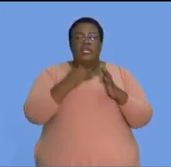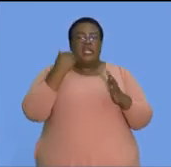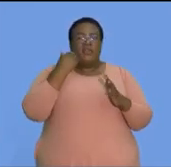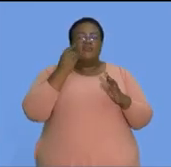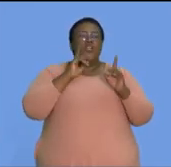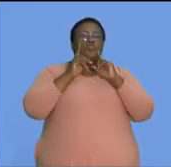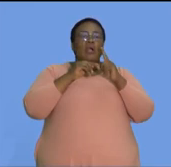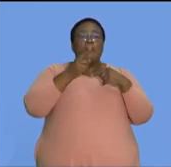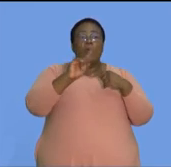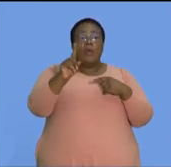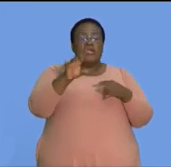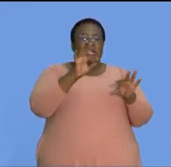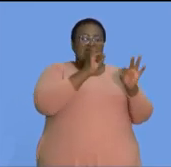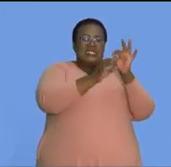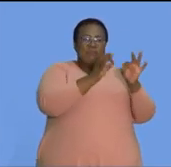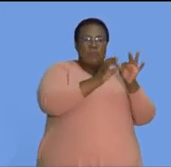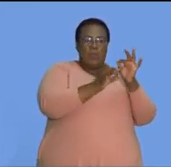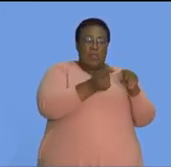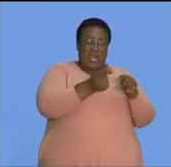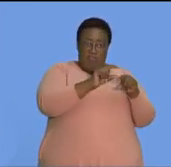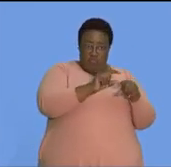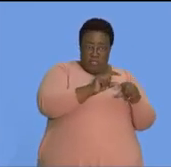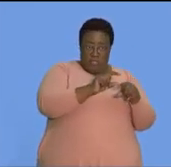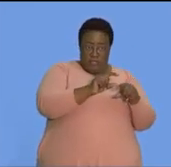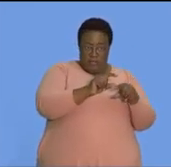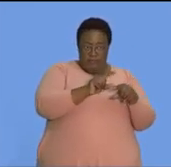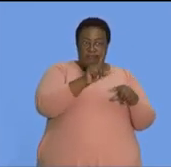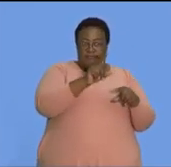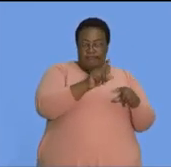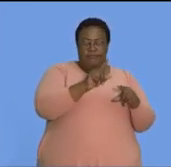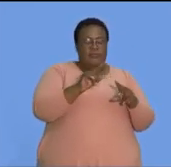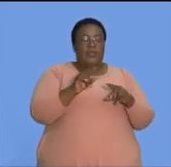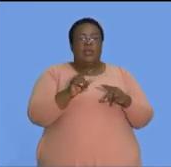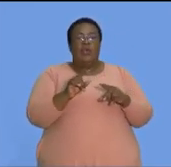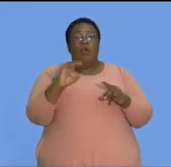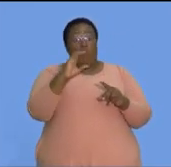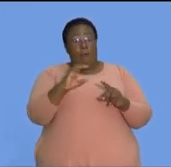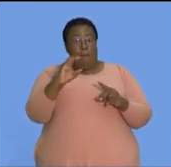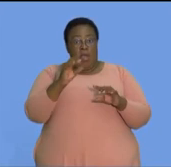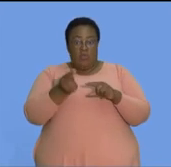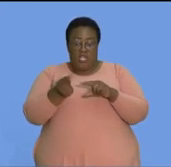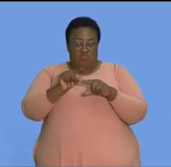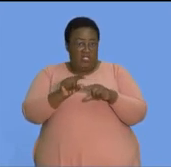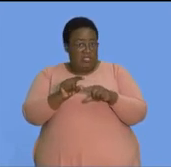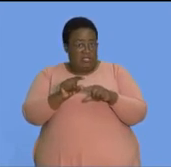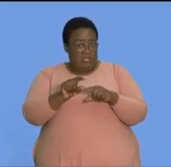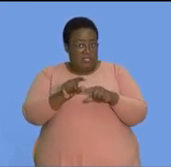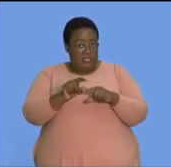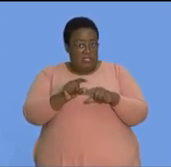simple interest, does that give you a clue? When they mention compound interest, does that give you a